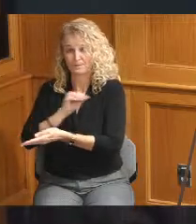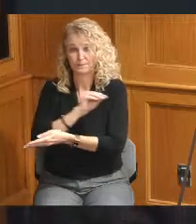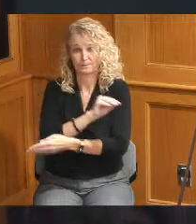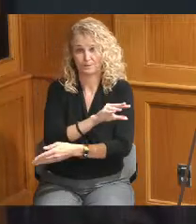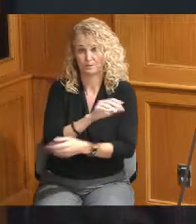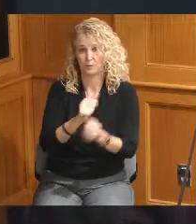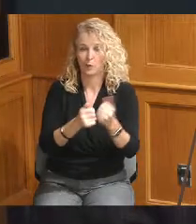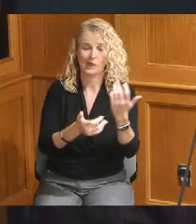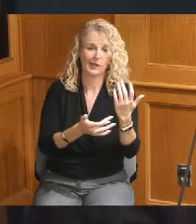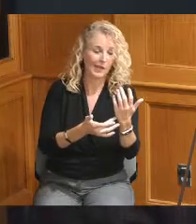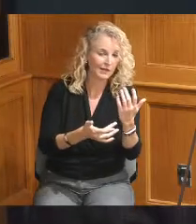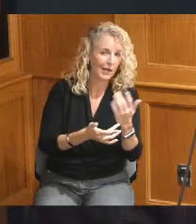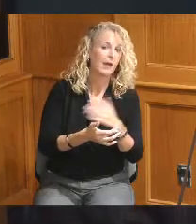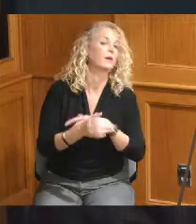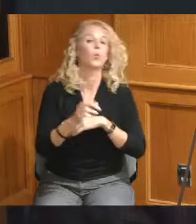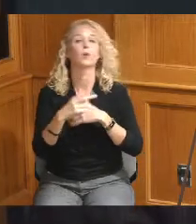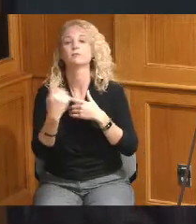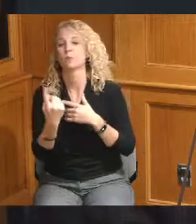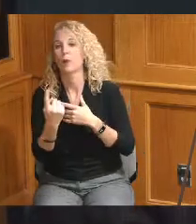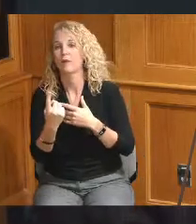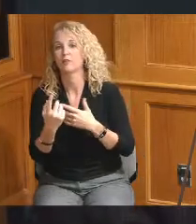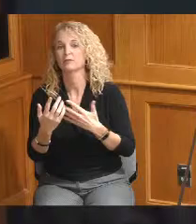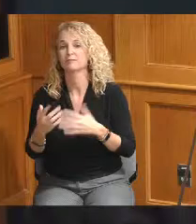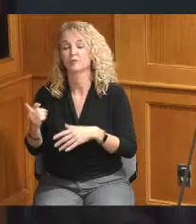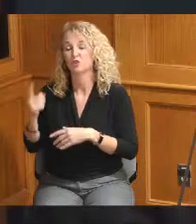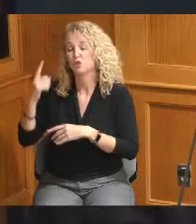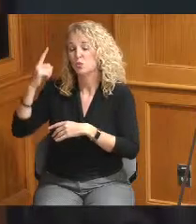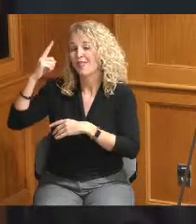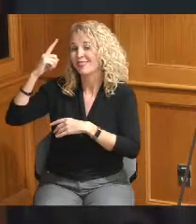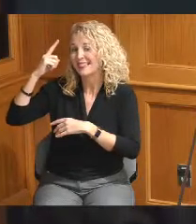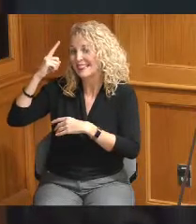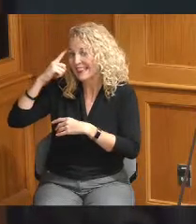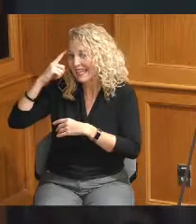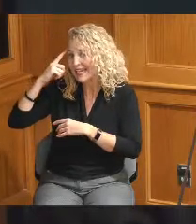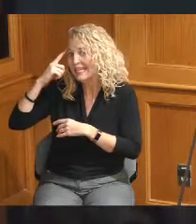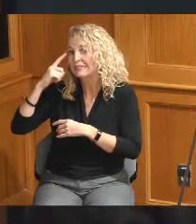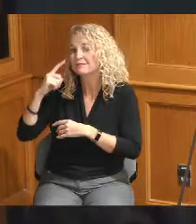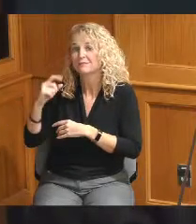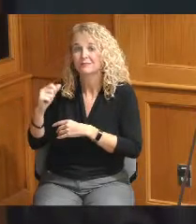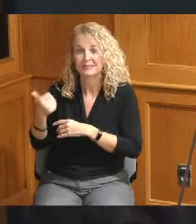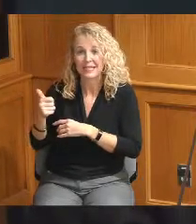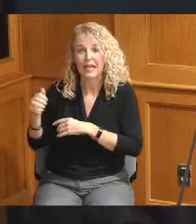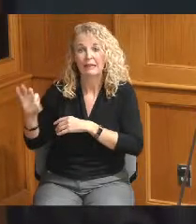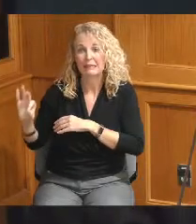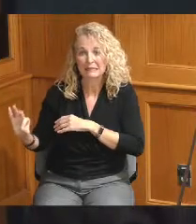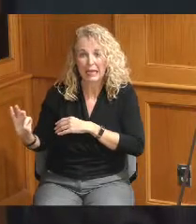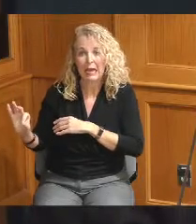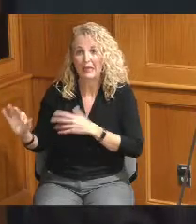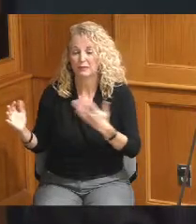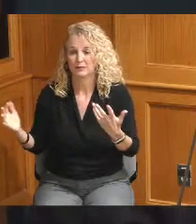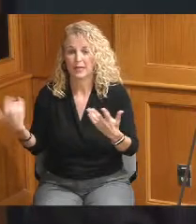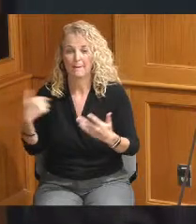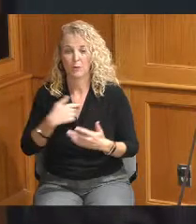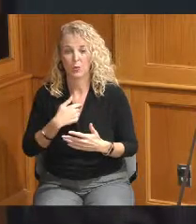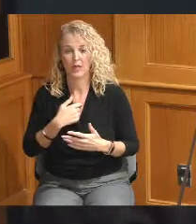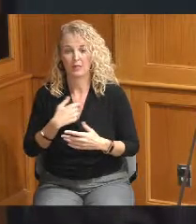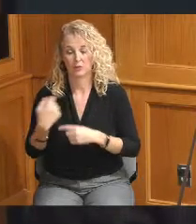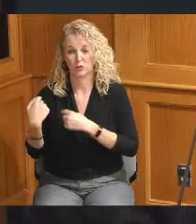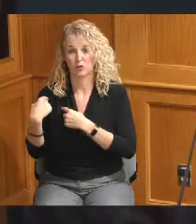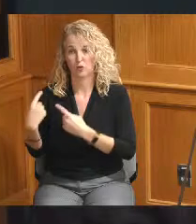or whatever the category is, what would be a reasonable amount, would you think? Is it 10? Is it 9? I mean, we've